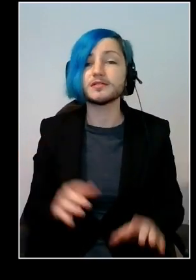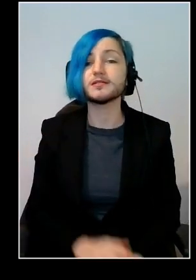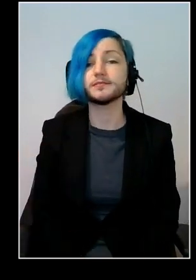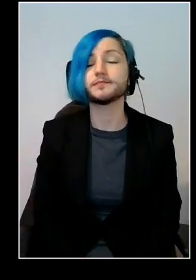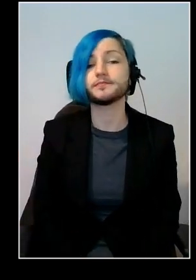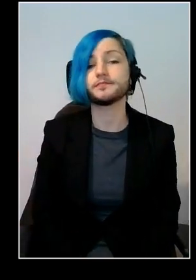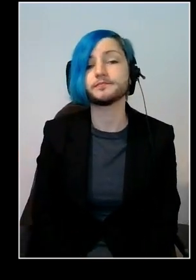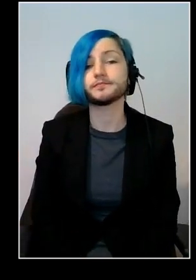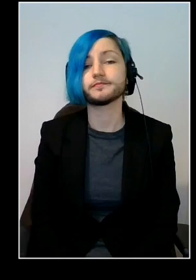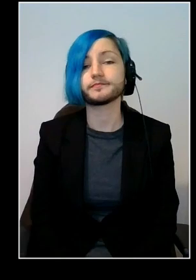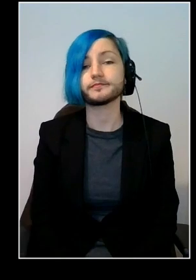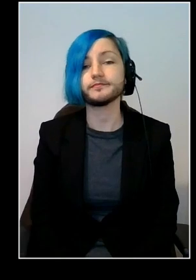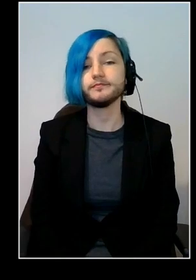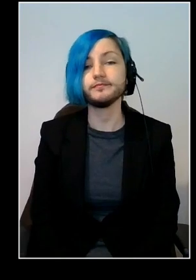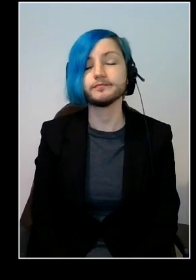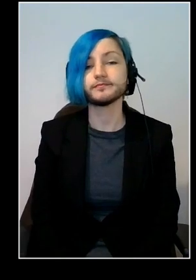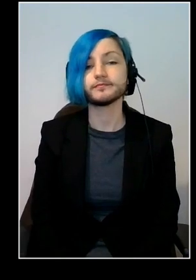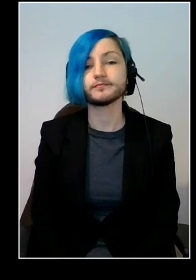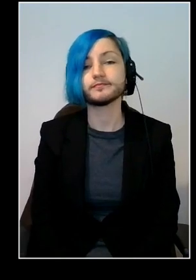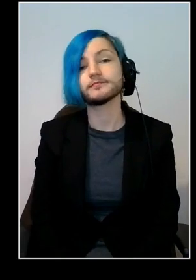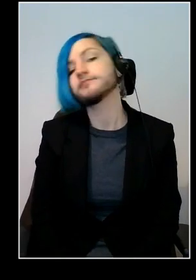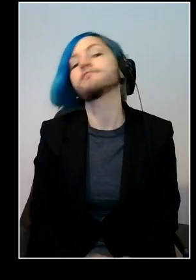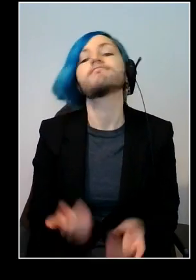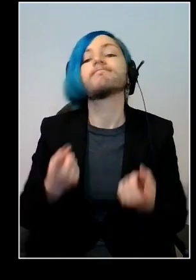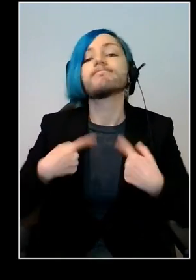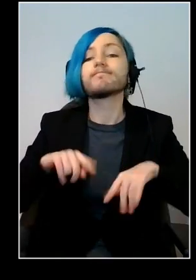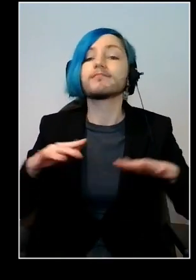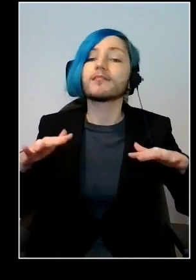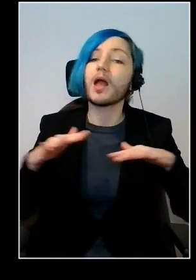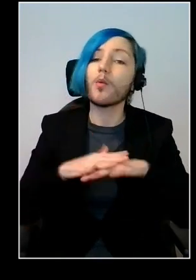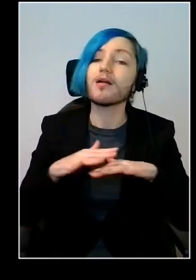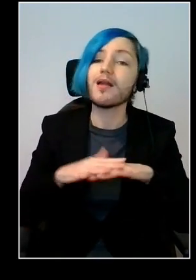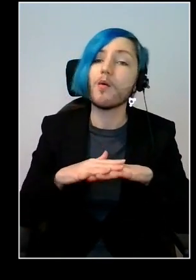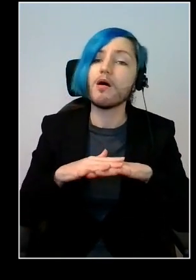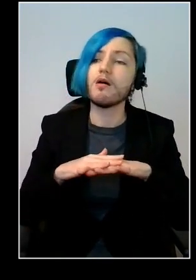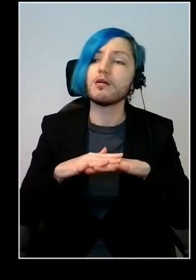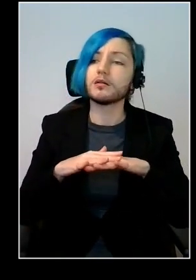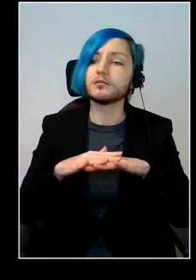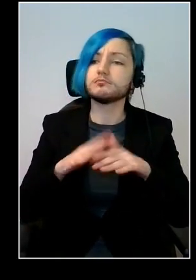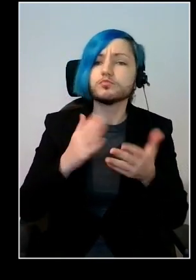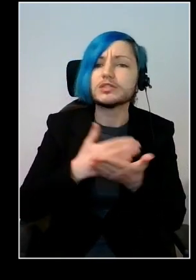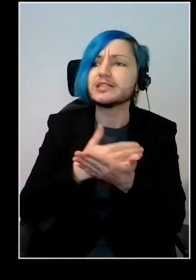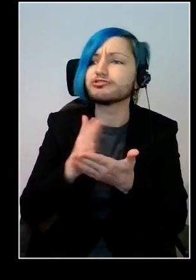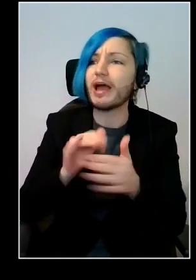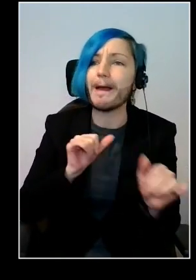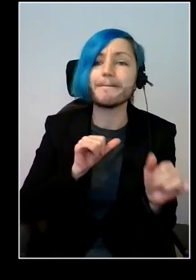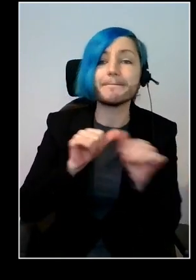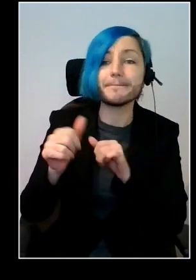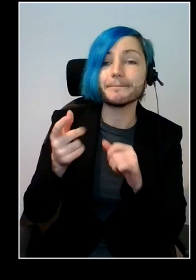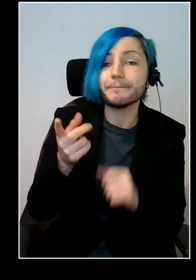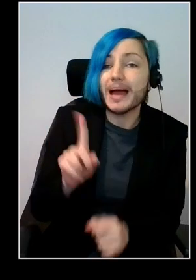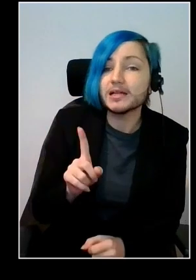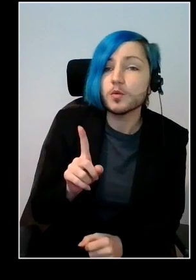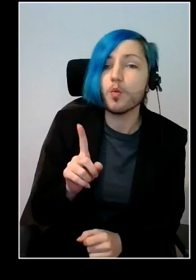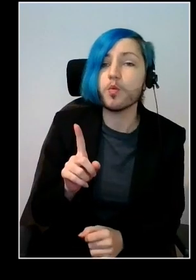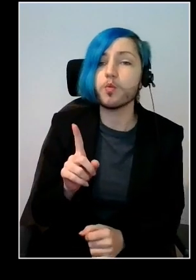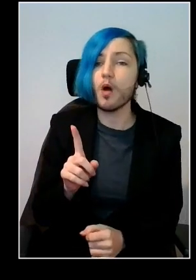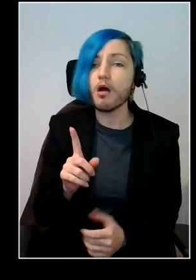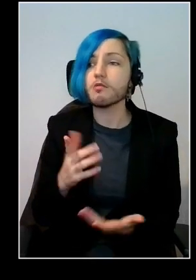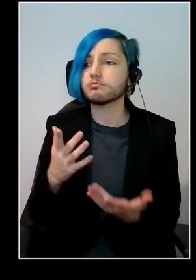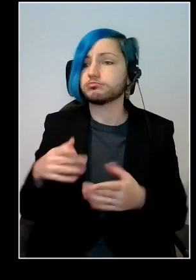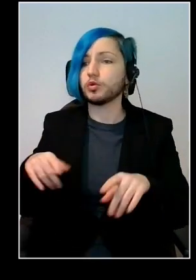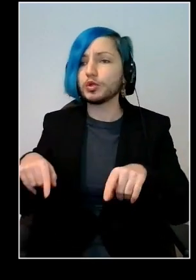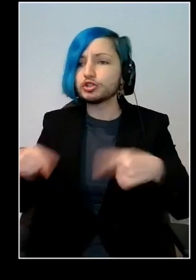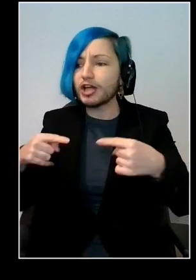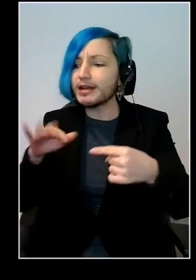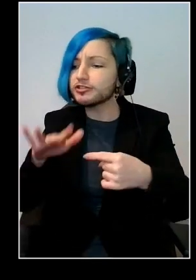network. As a network, we share what is best and how the challenges can be overcome. We have the